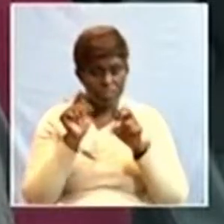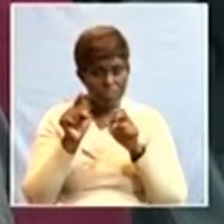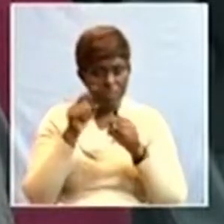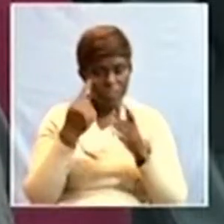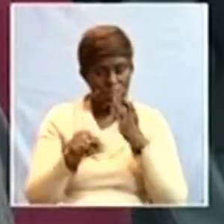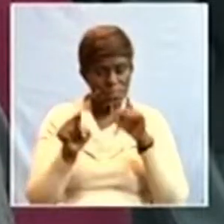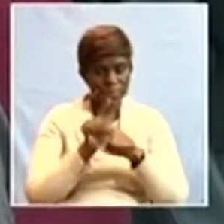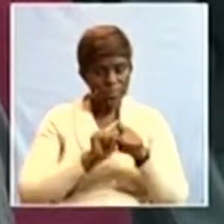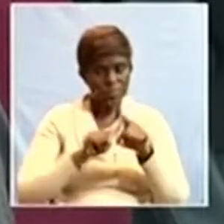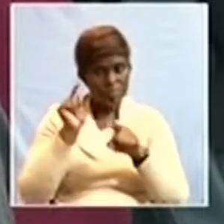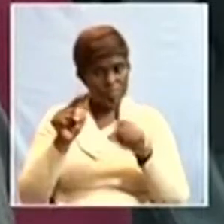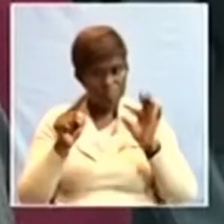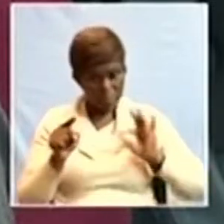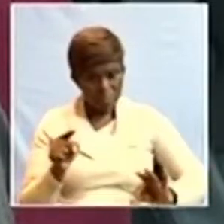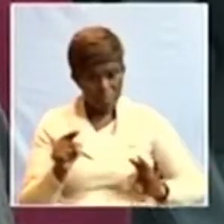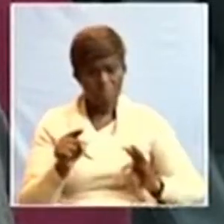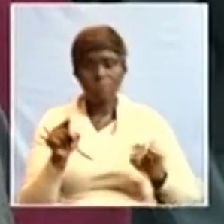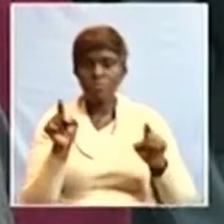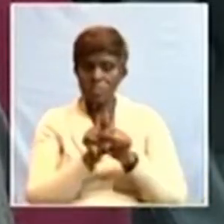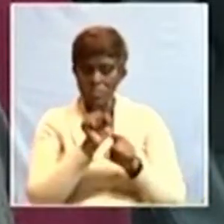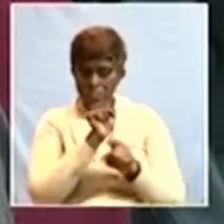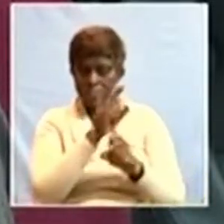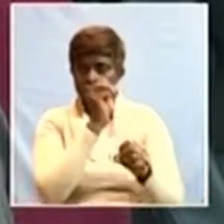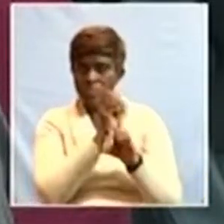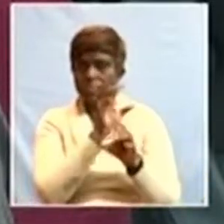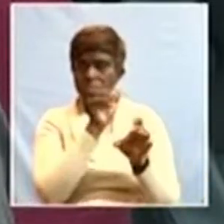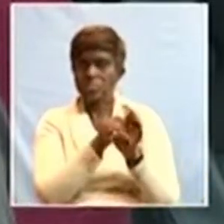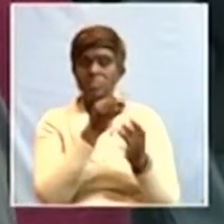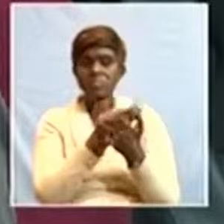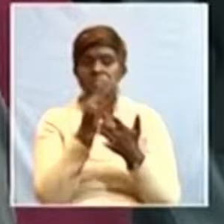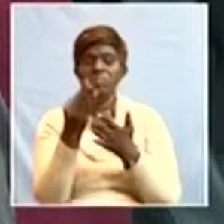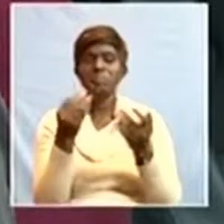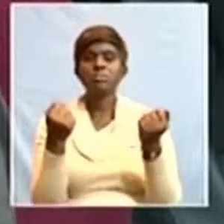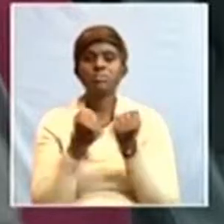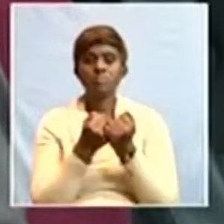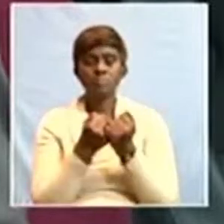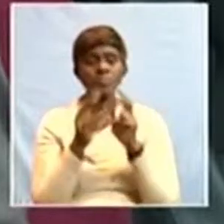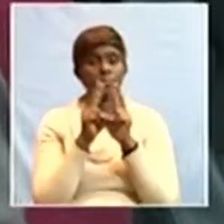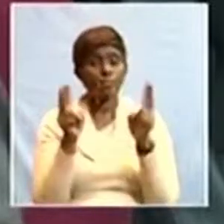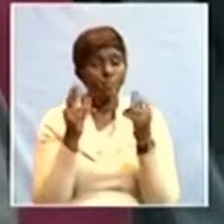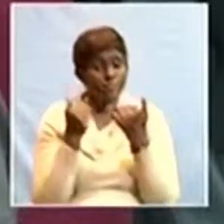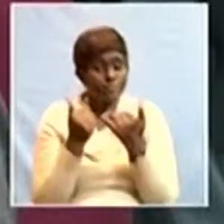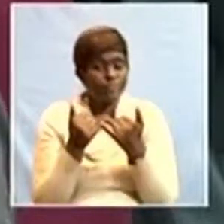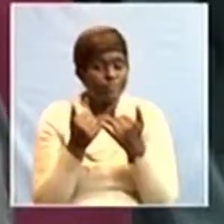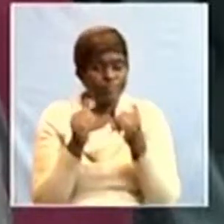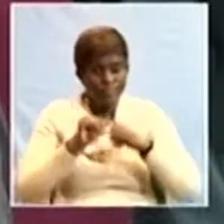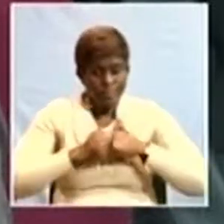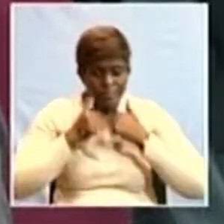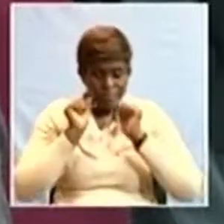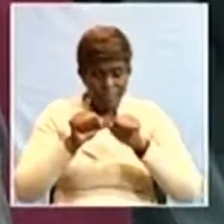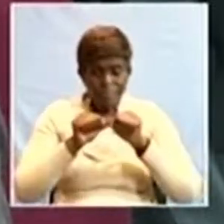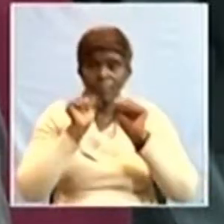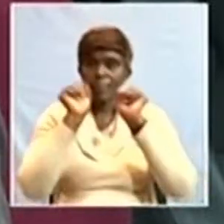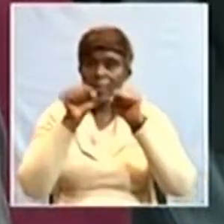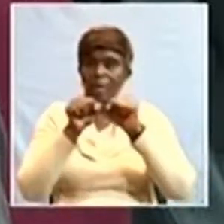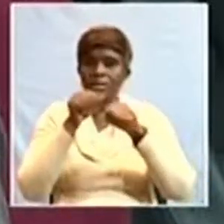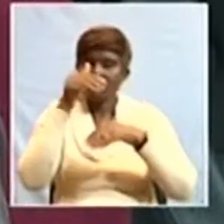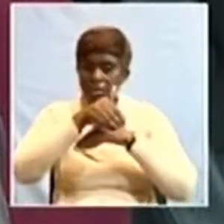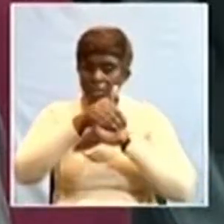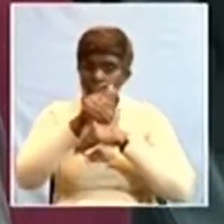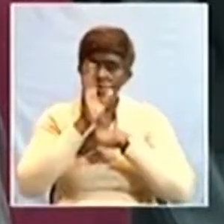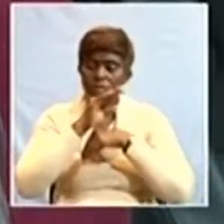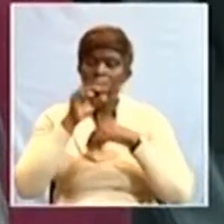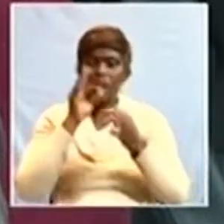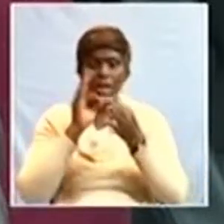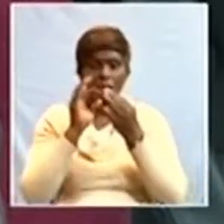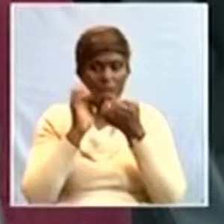particular beneficiary is already on FSIP. So we can be able to register them even if